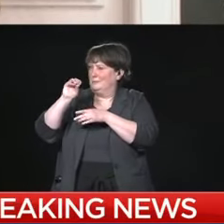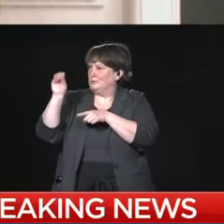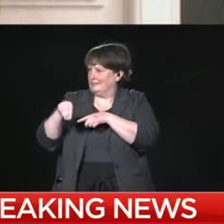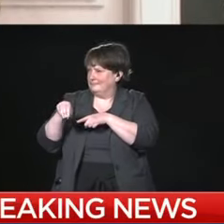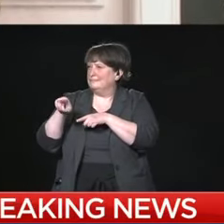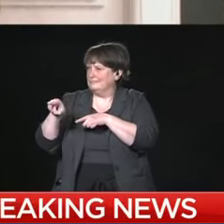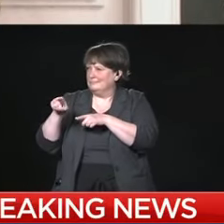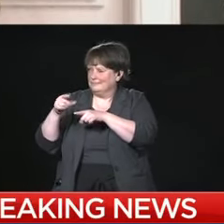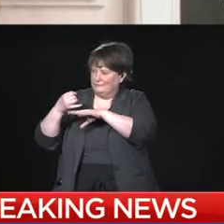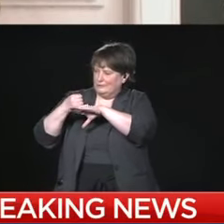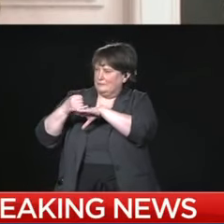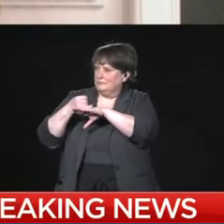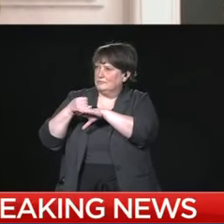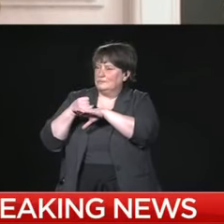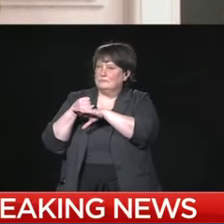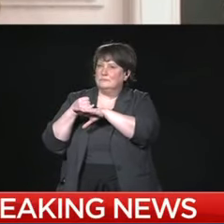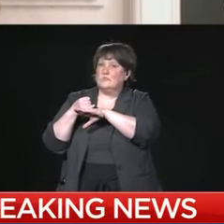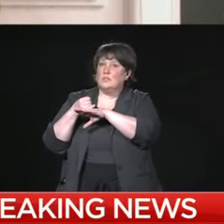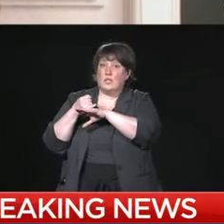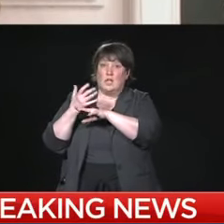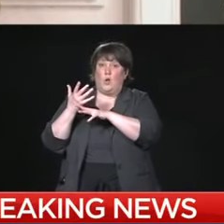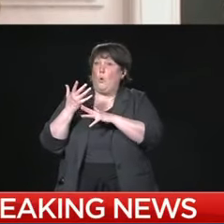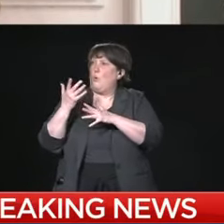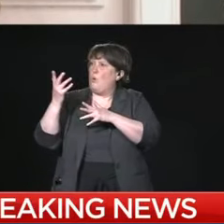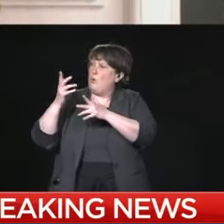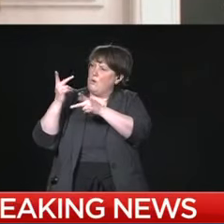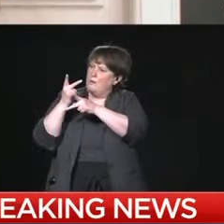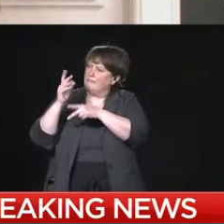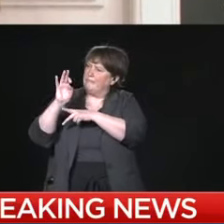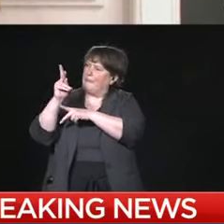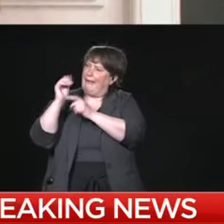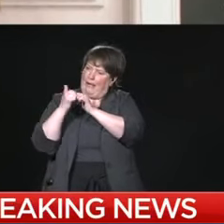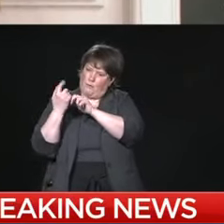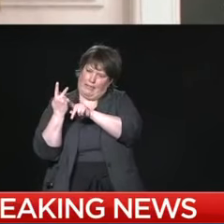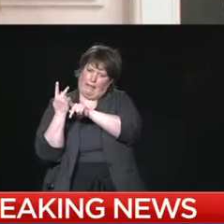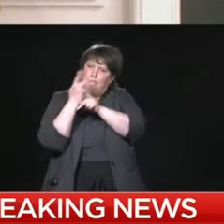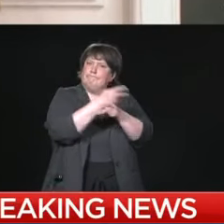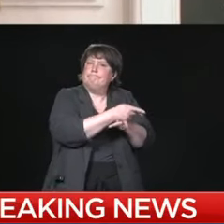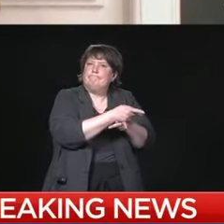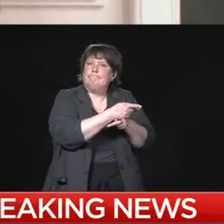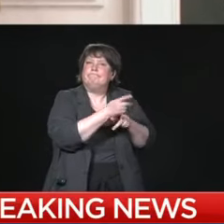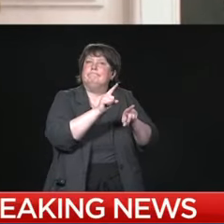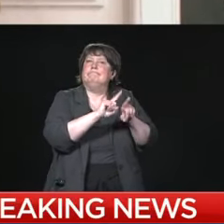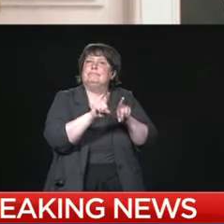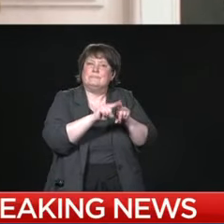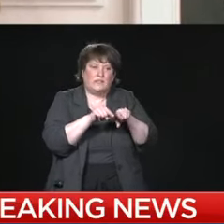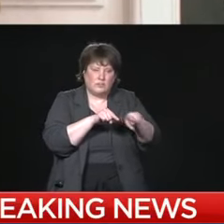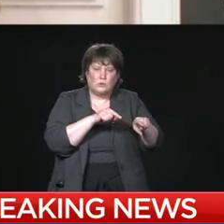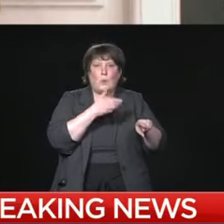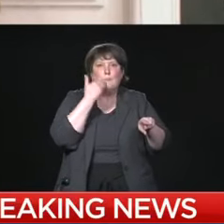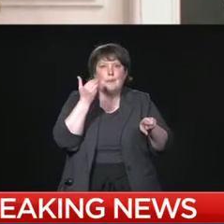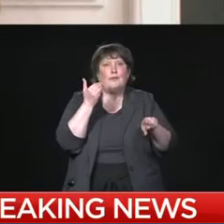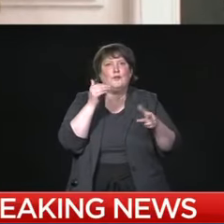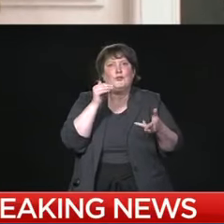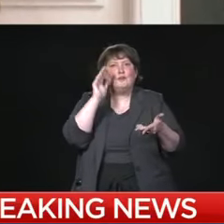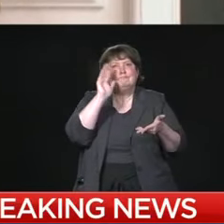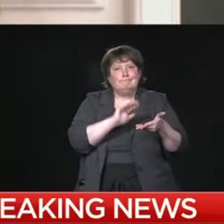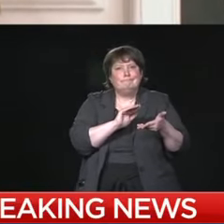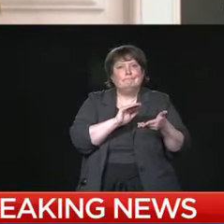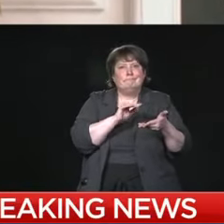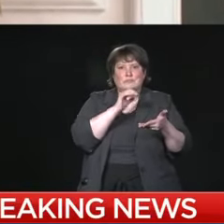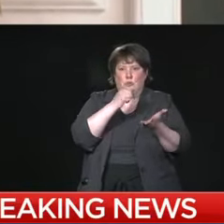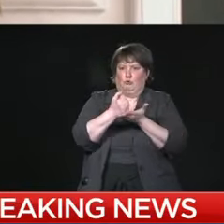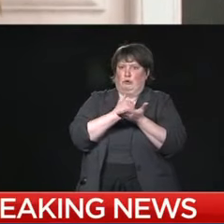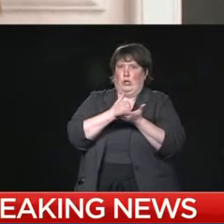of access to lines of credit for individuals so that they can get loans or other situations that might cost them less